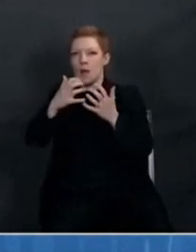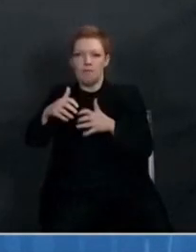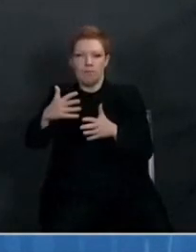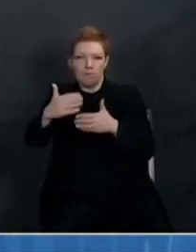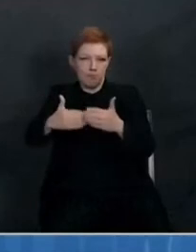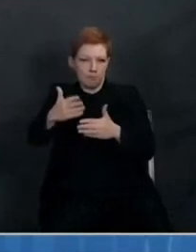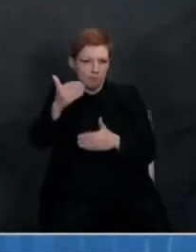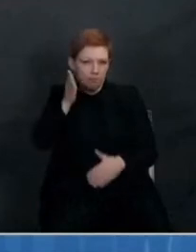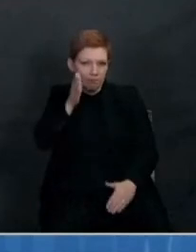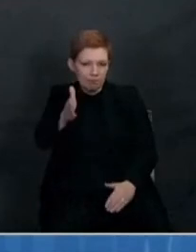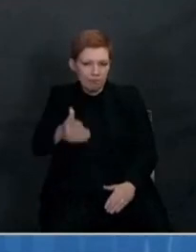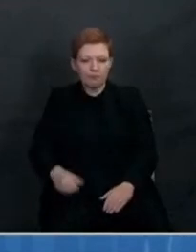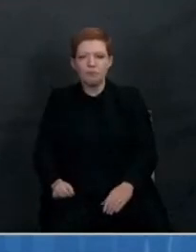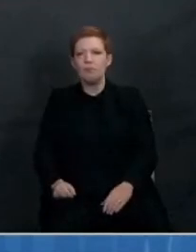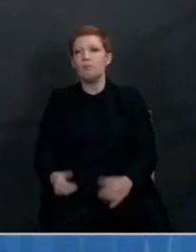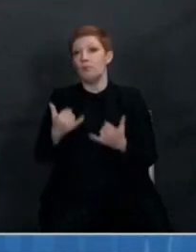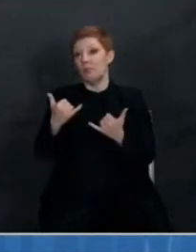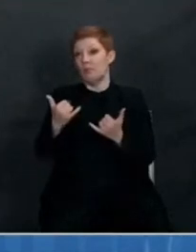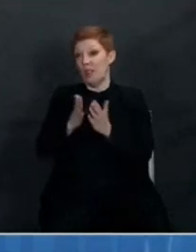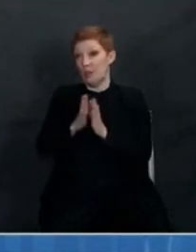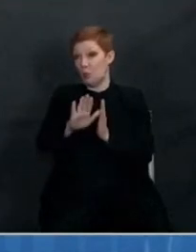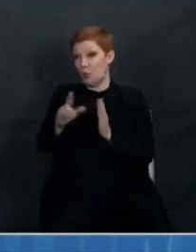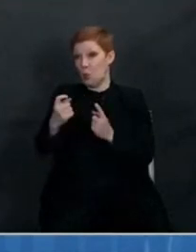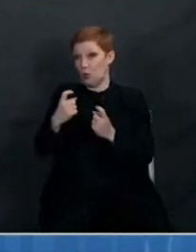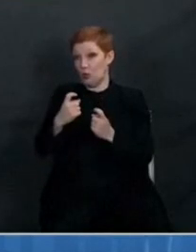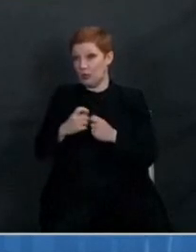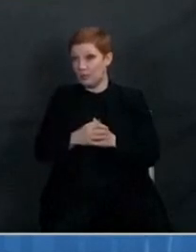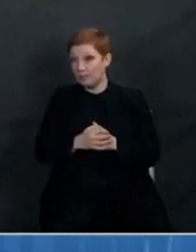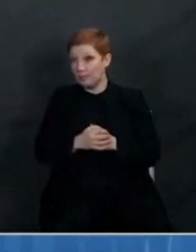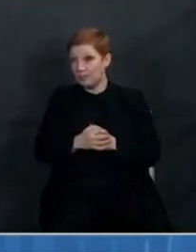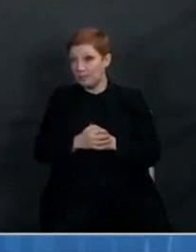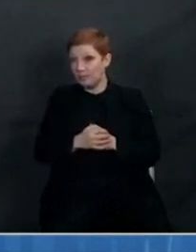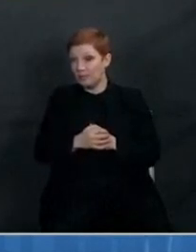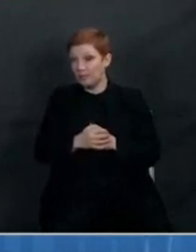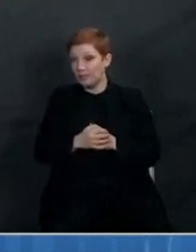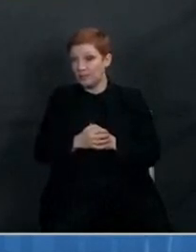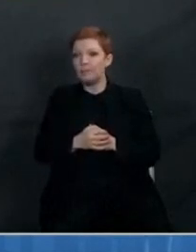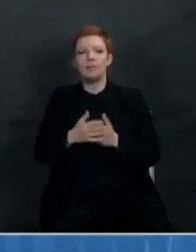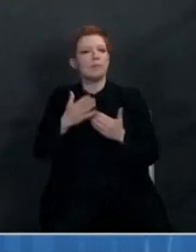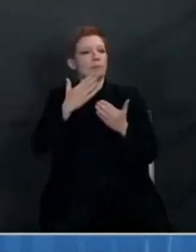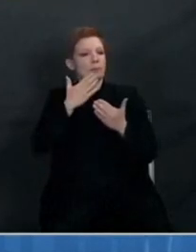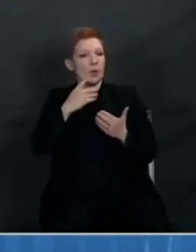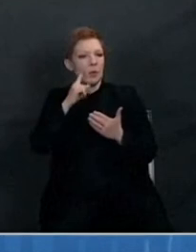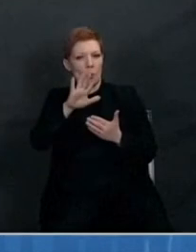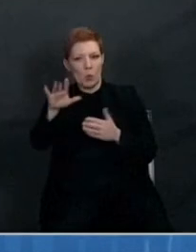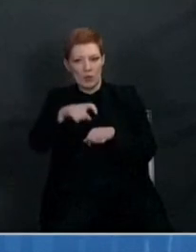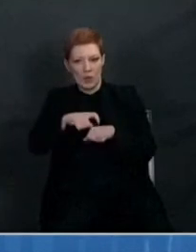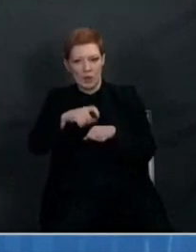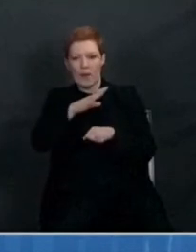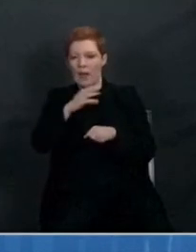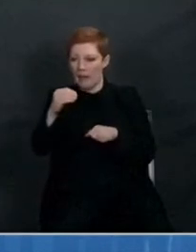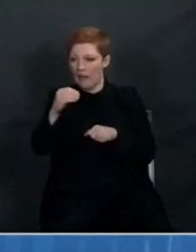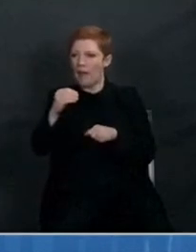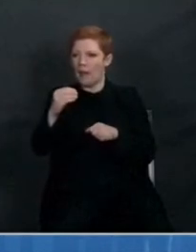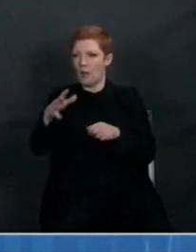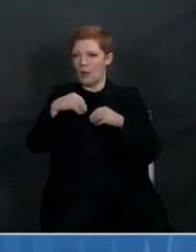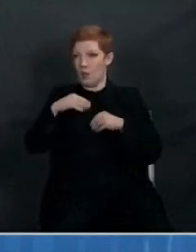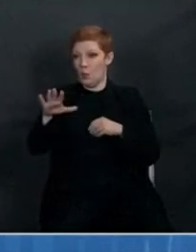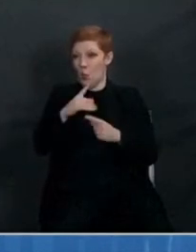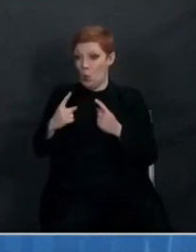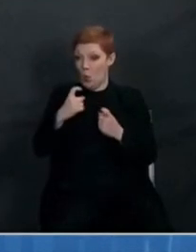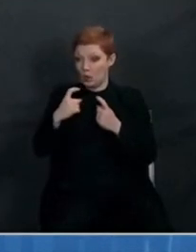Thank you, and thank you everybody for joining. As always, we have time for a few questions, and as a reminder, we'll have time throughout the week to answer some more. So if you